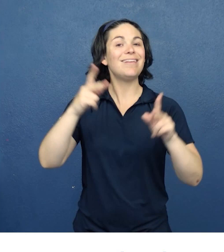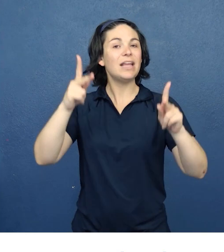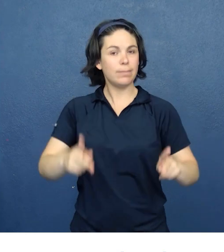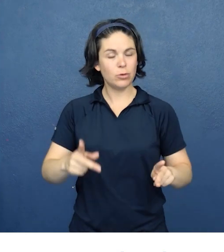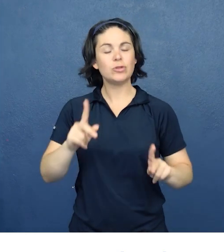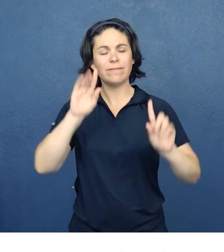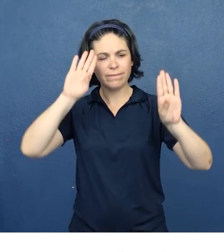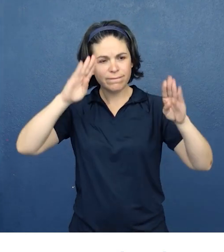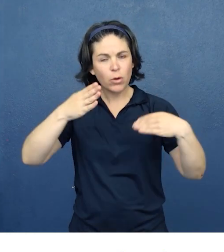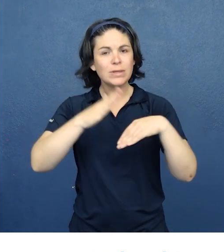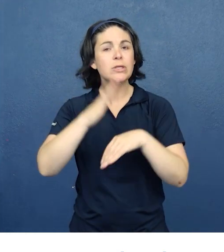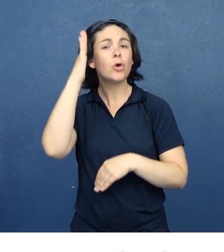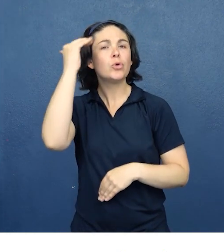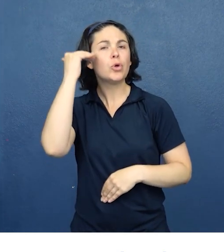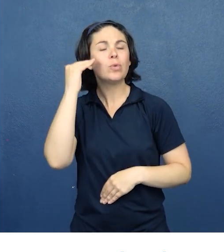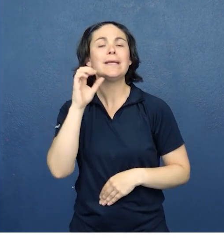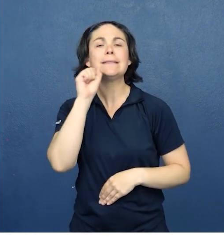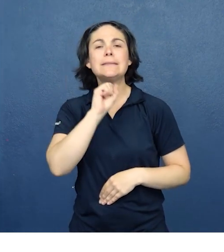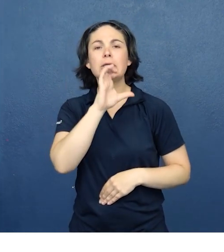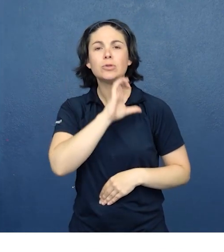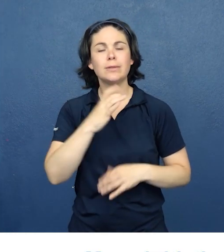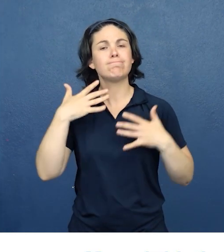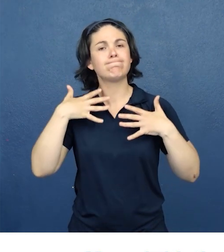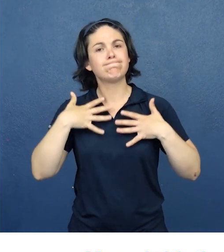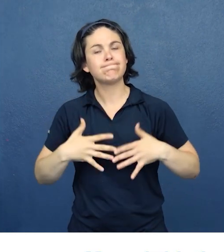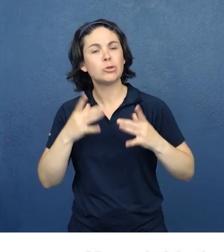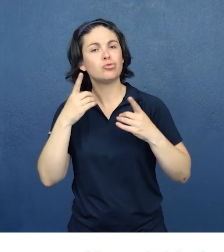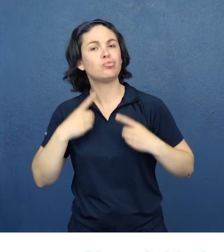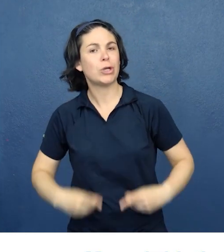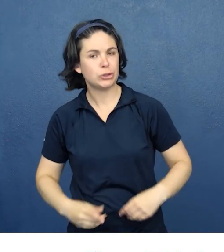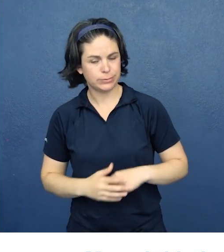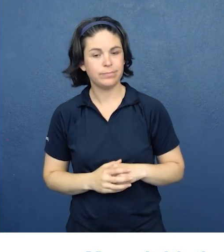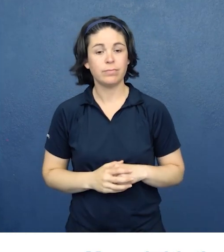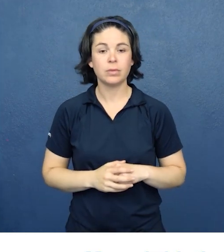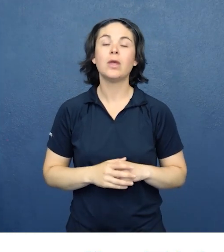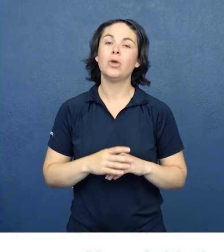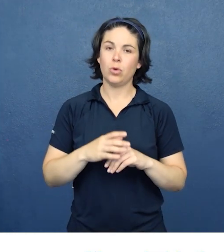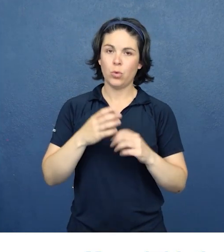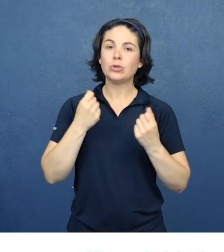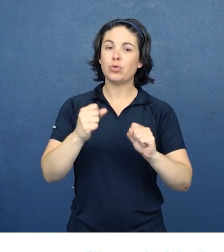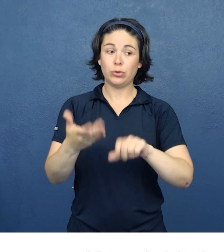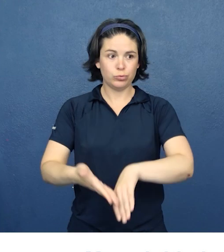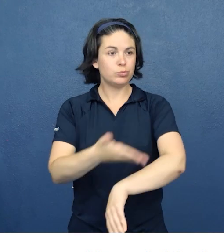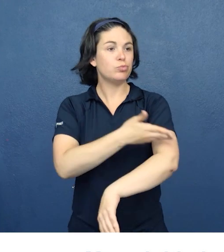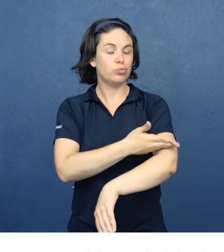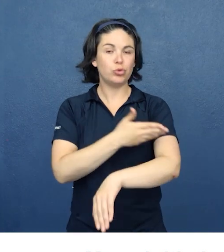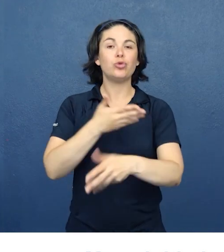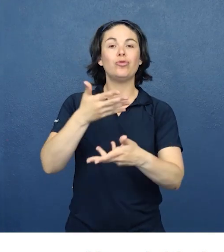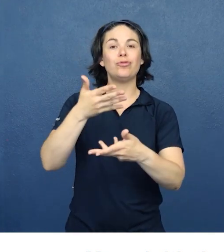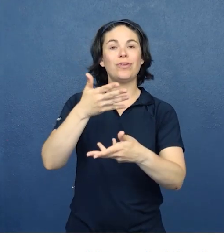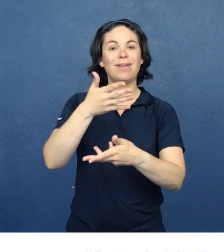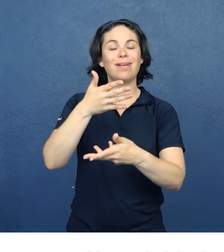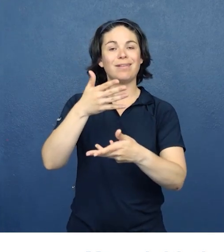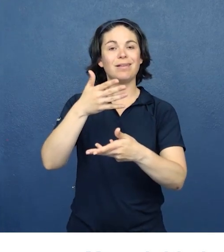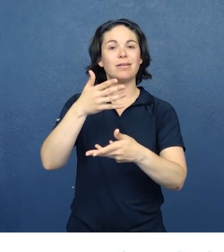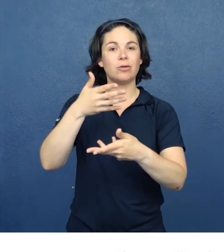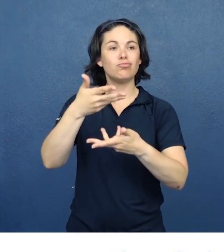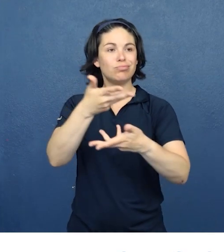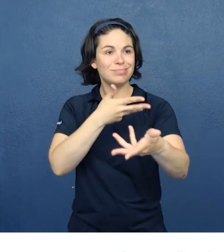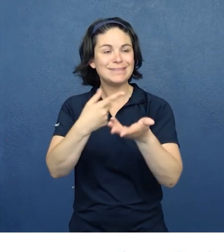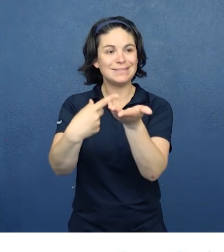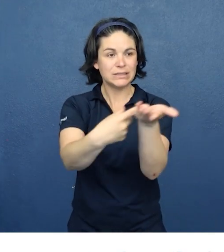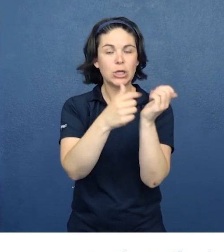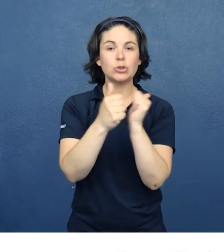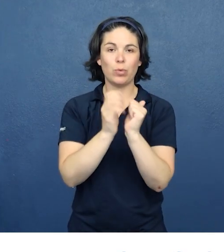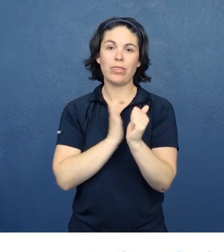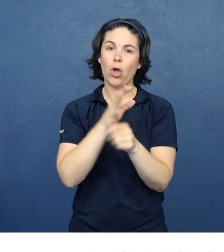senior blues in the Korean community. Many initiatives to strengthen local and civic engagements with elected officials took place,